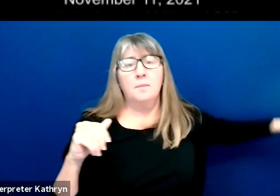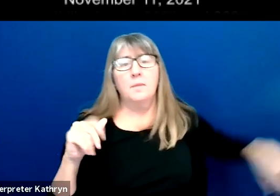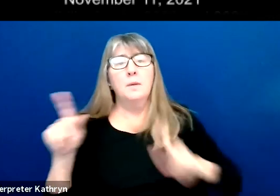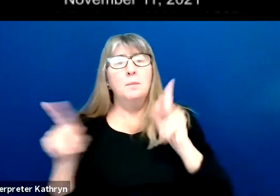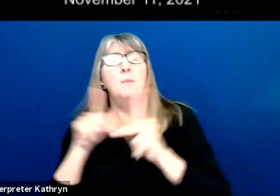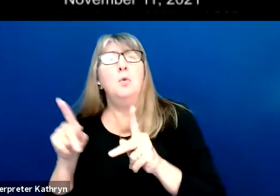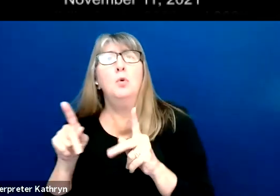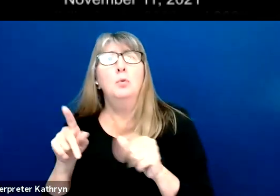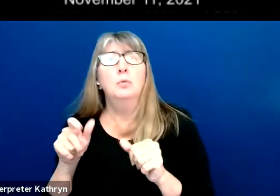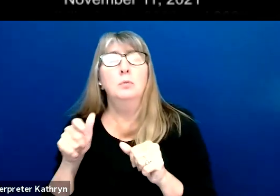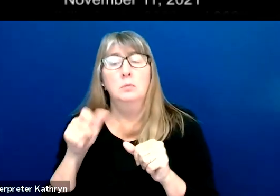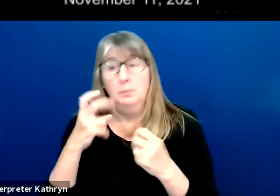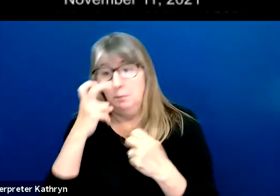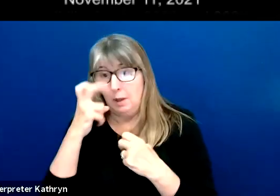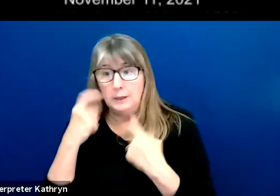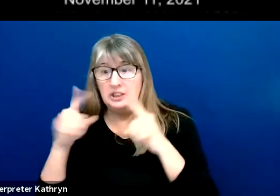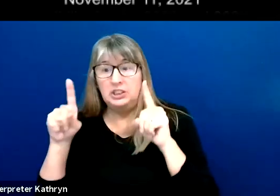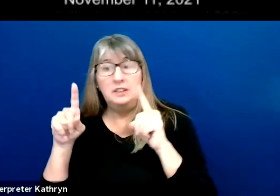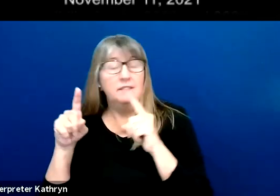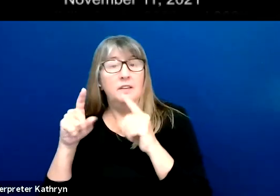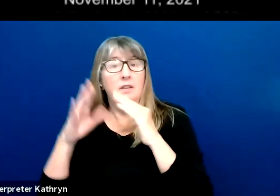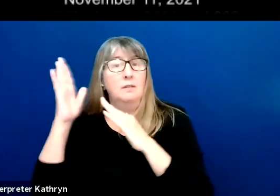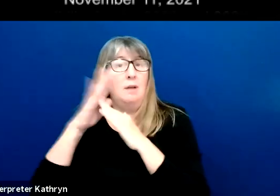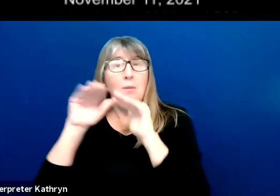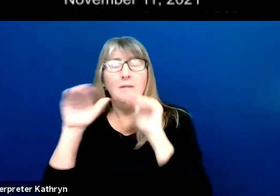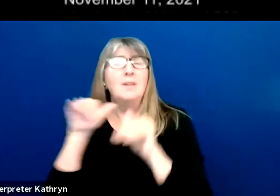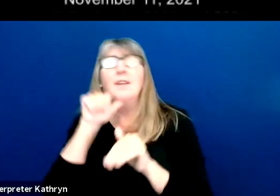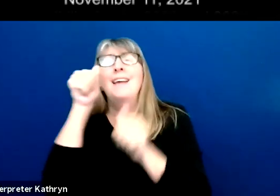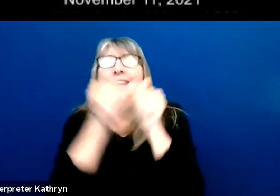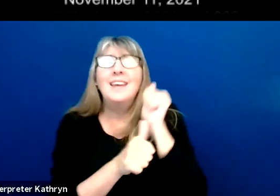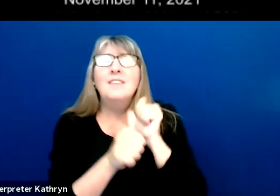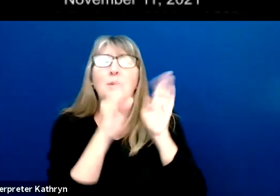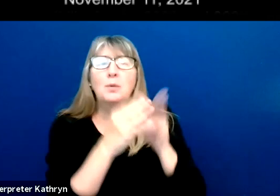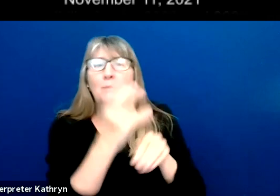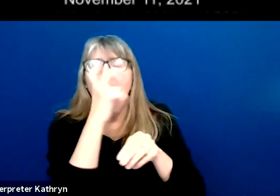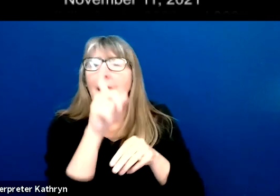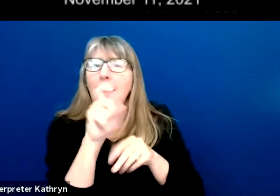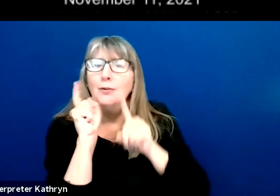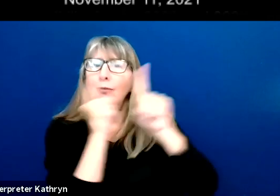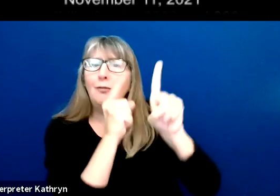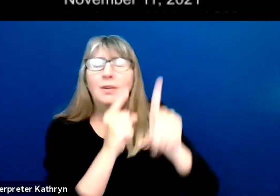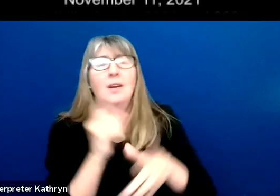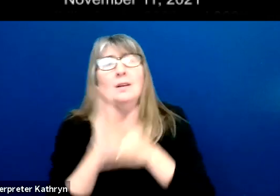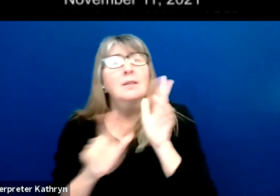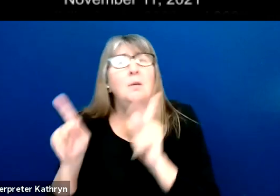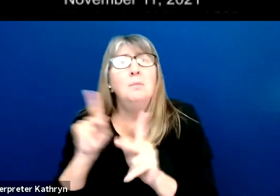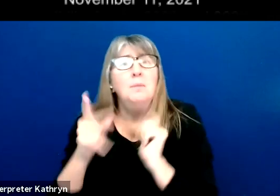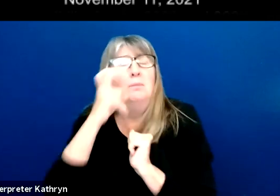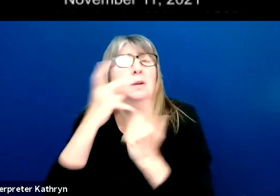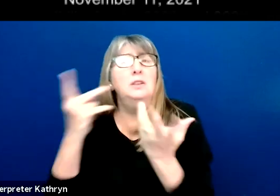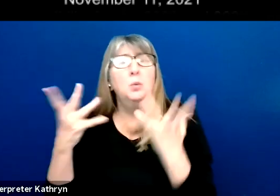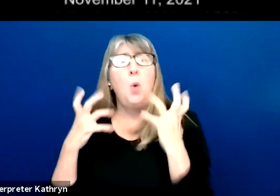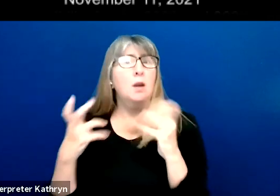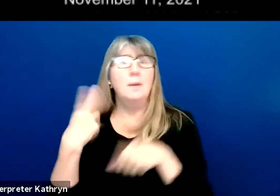doesn't mean that every blind person has to shoot for that, right? Like some people just want to be regular people, and